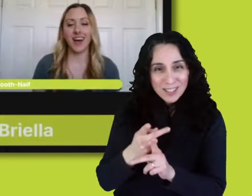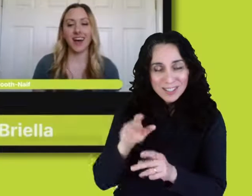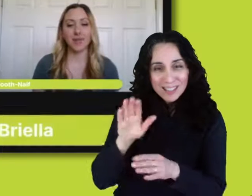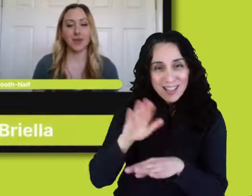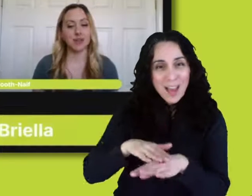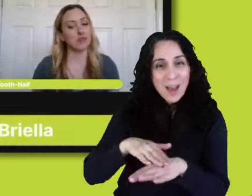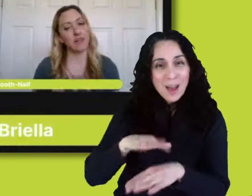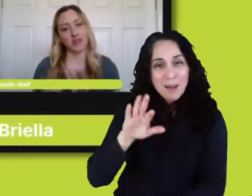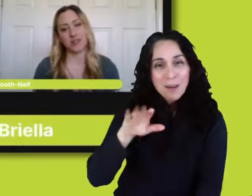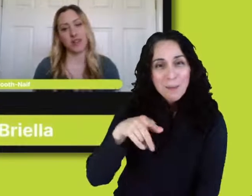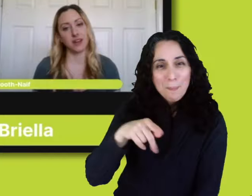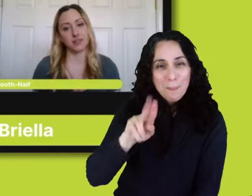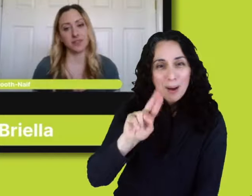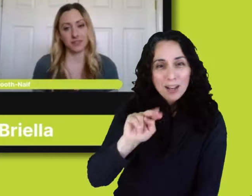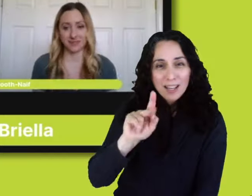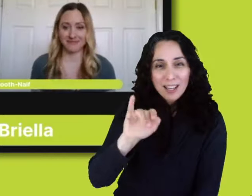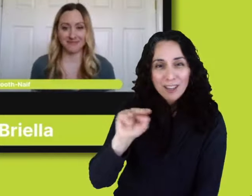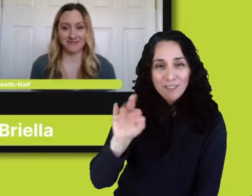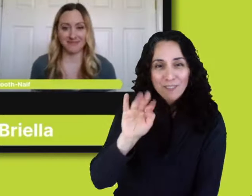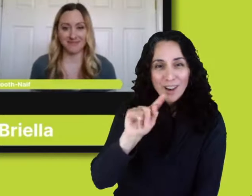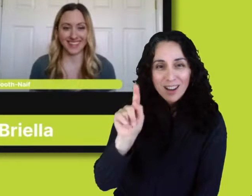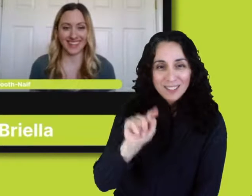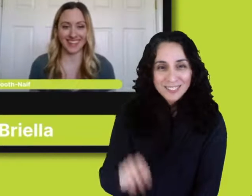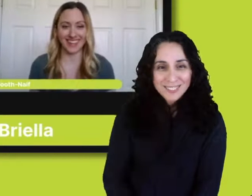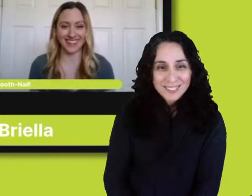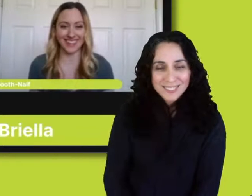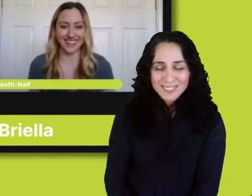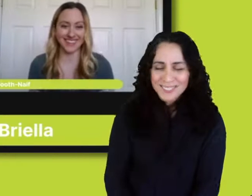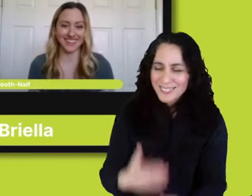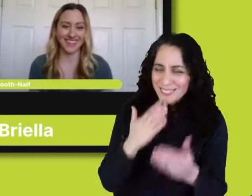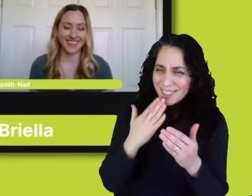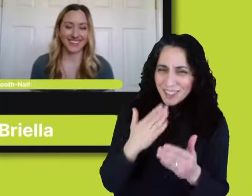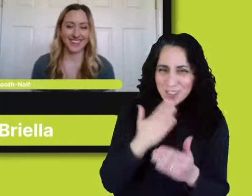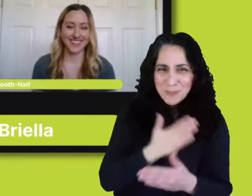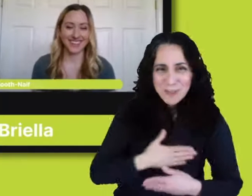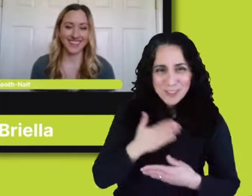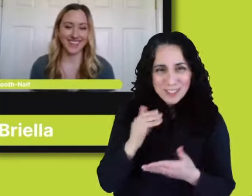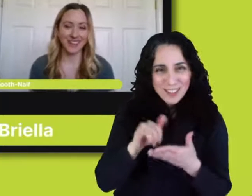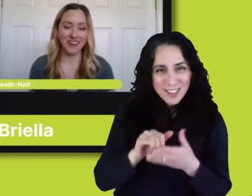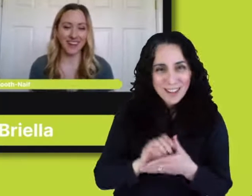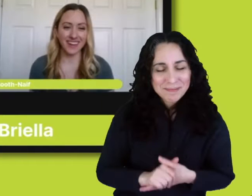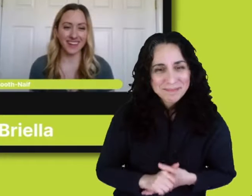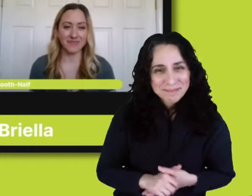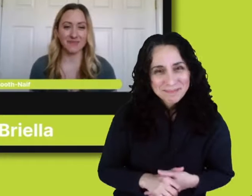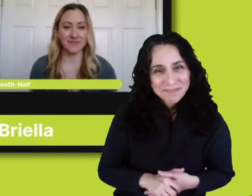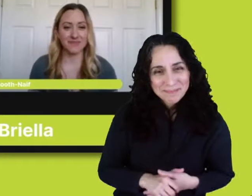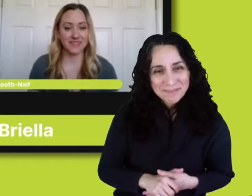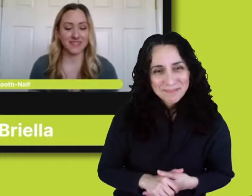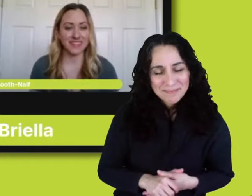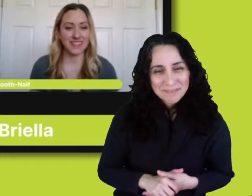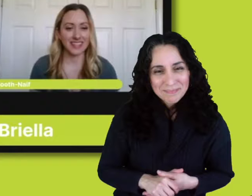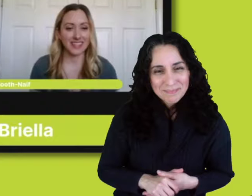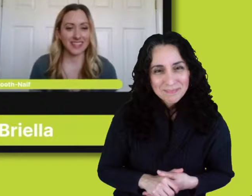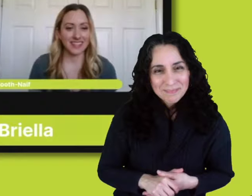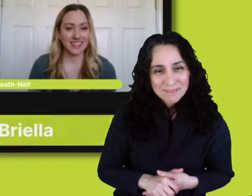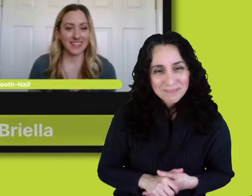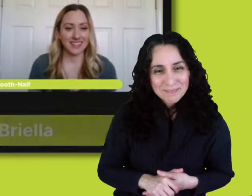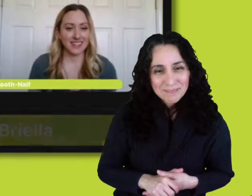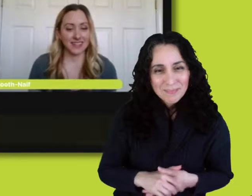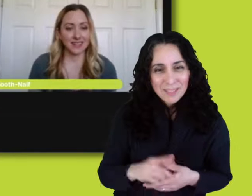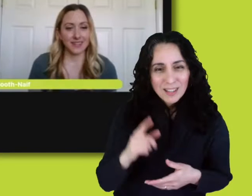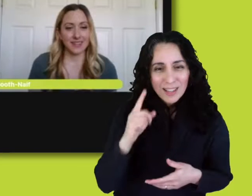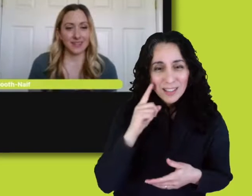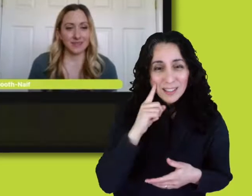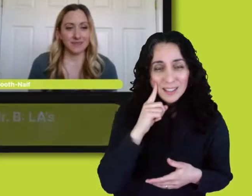has. You guys will love their stuff. Oh, thank you. We appreciate that. And I think that